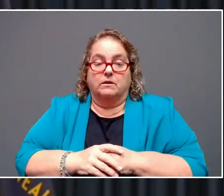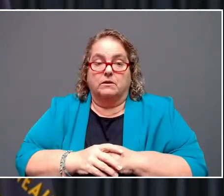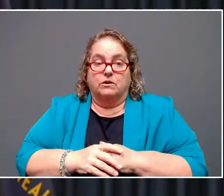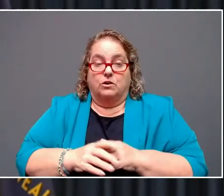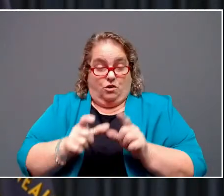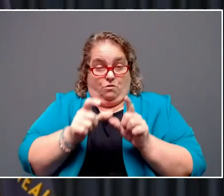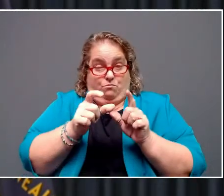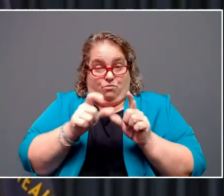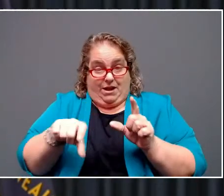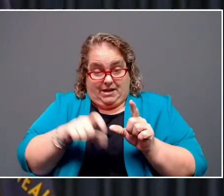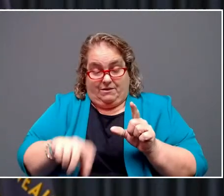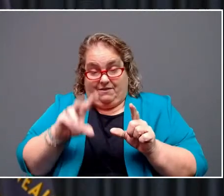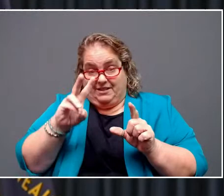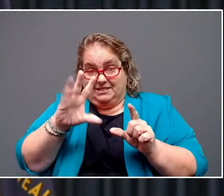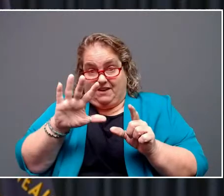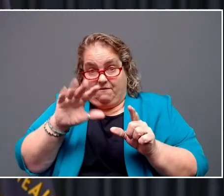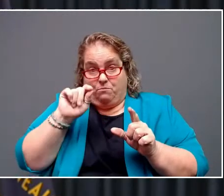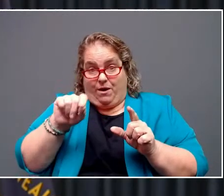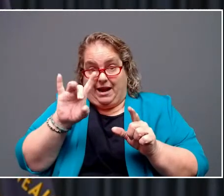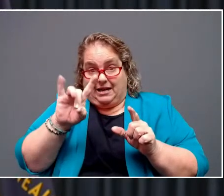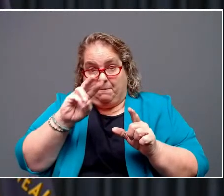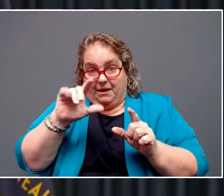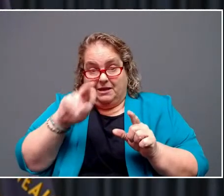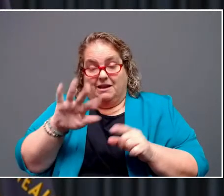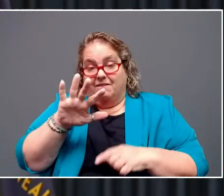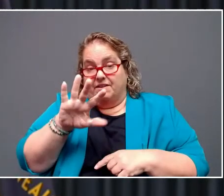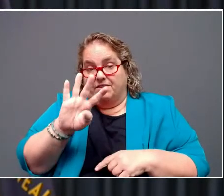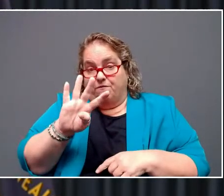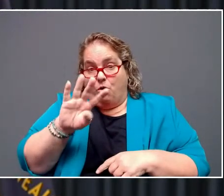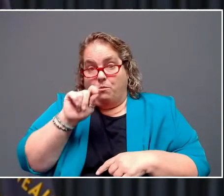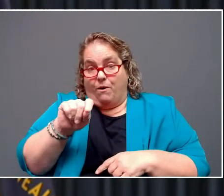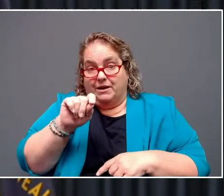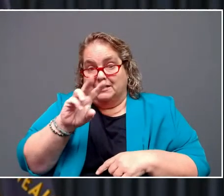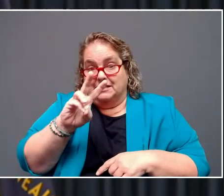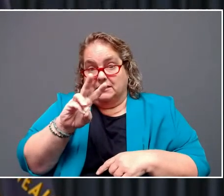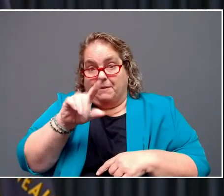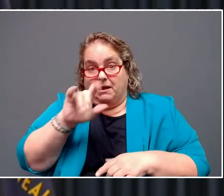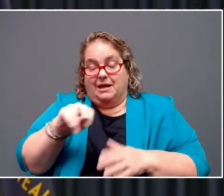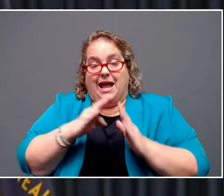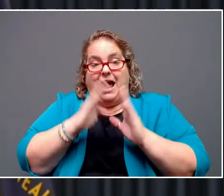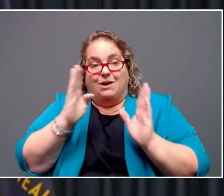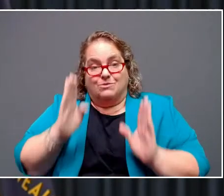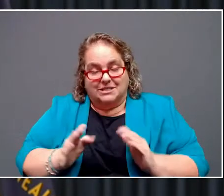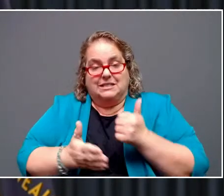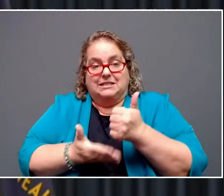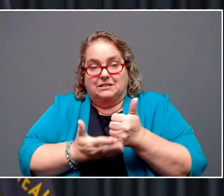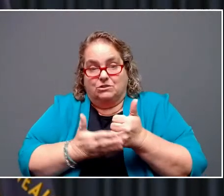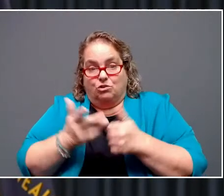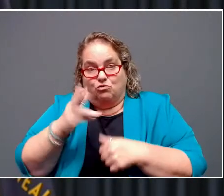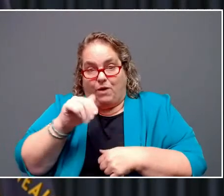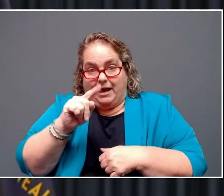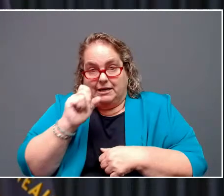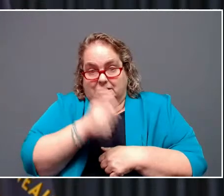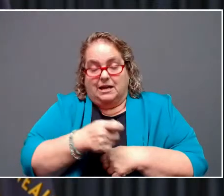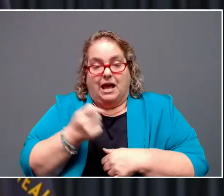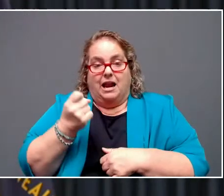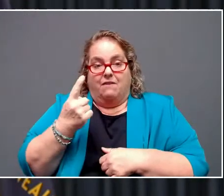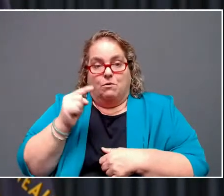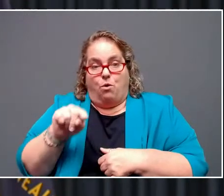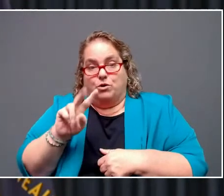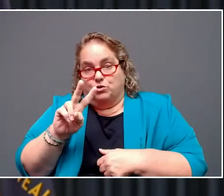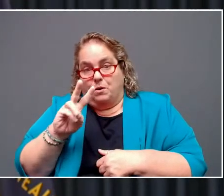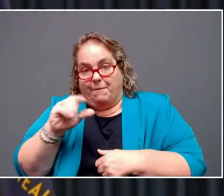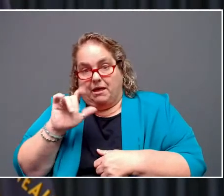$65.8 million is $54.6 million in housing assistance grants and $11.2 million in other